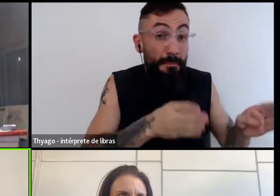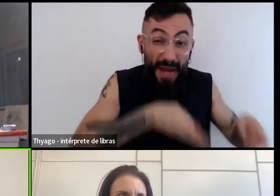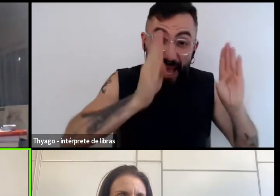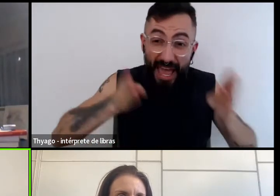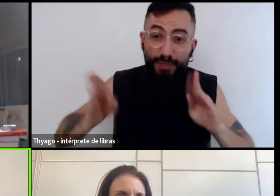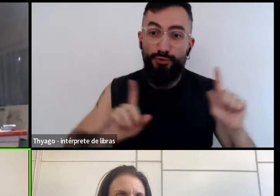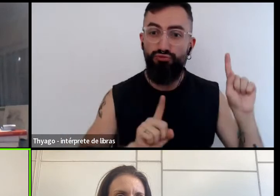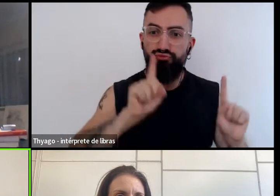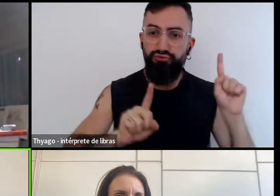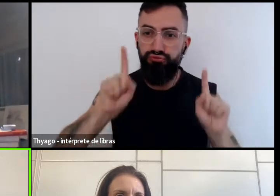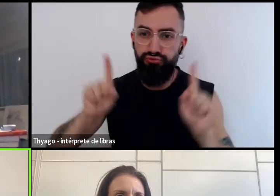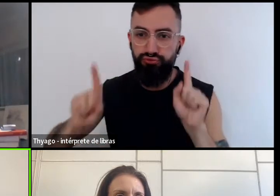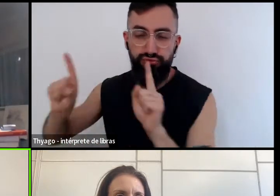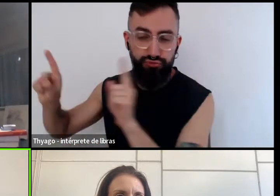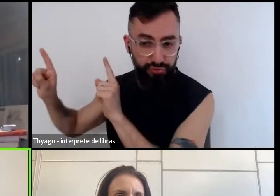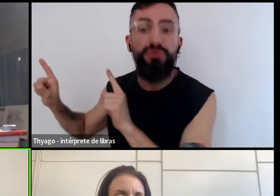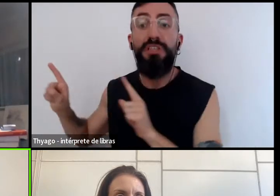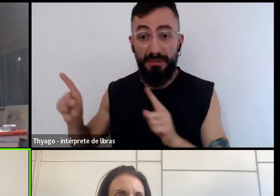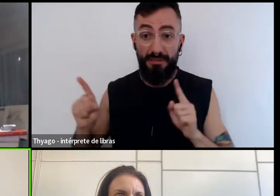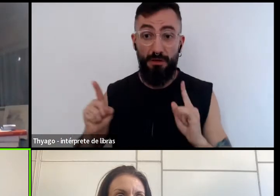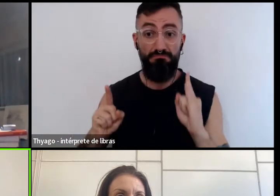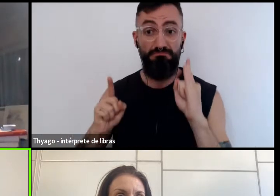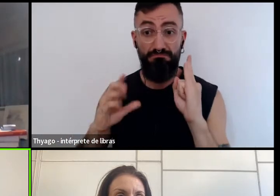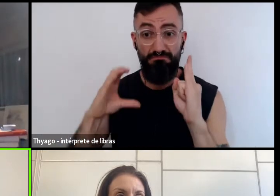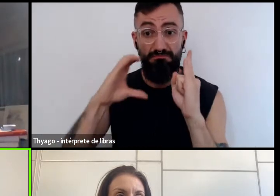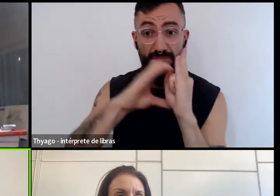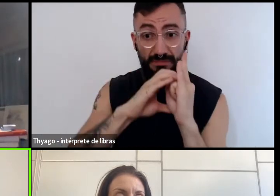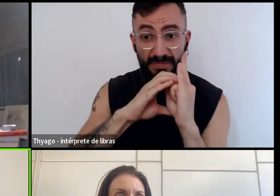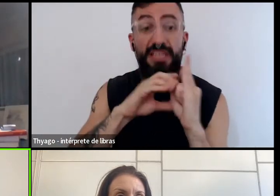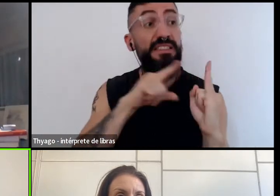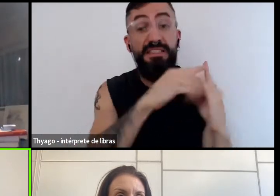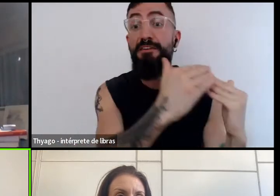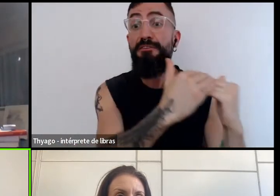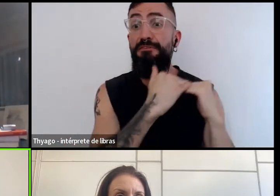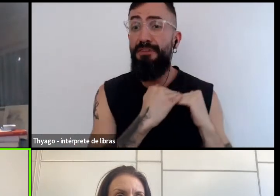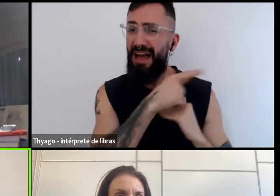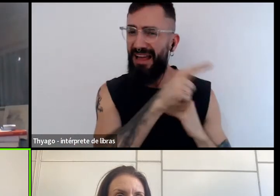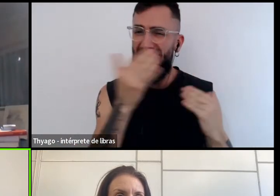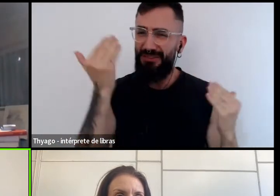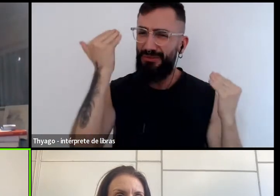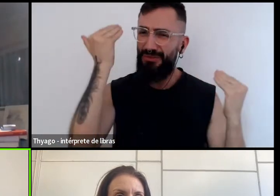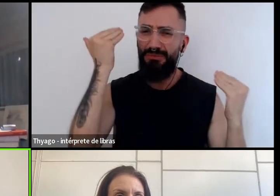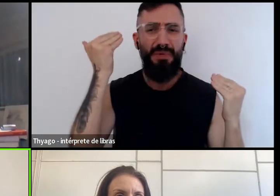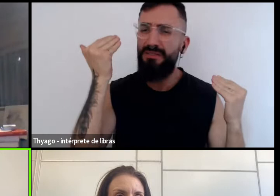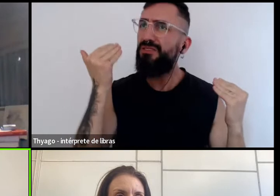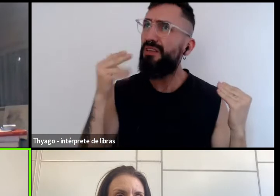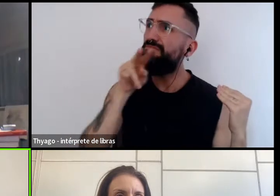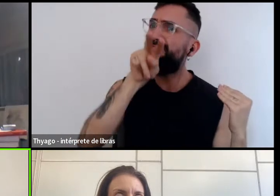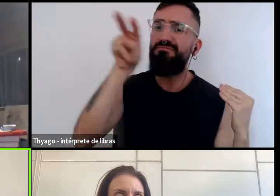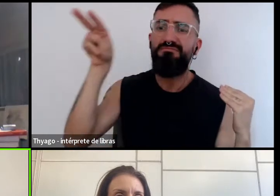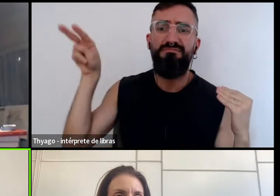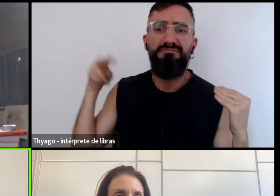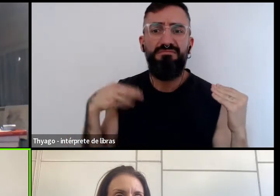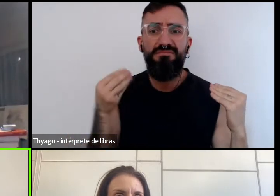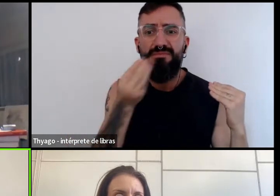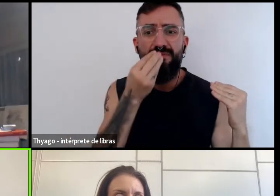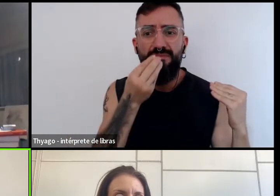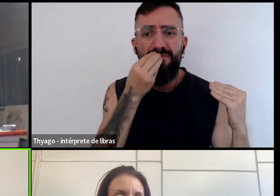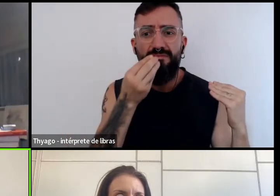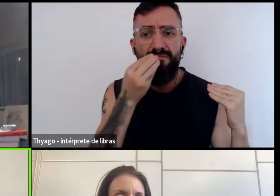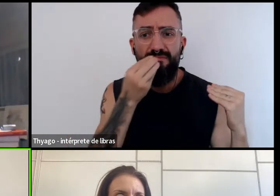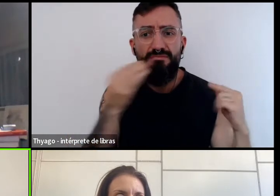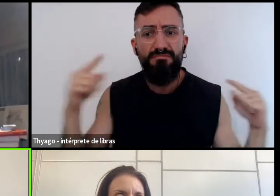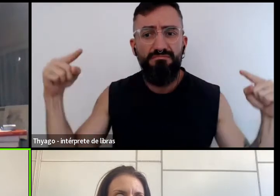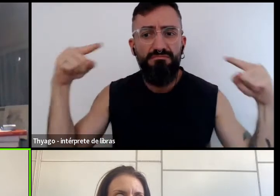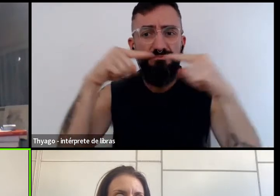about that information, to some extent it makes sense, right? So based on that, we